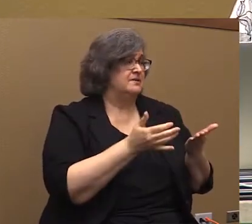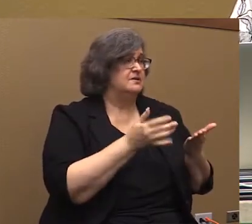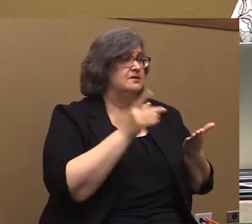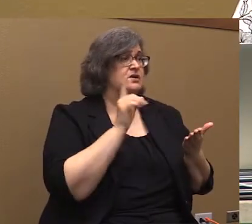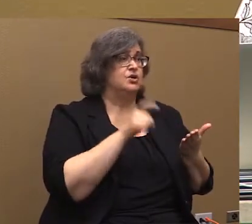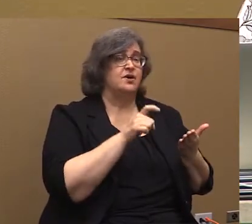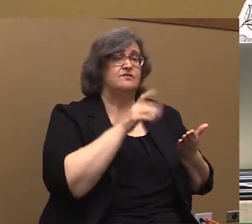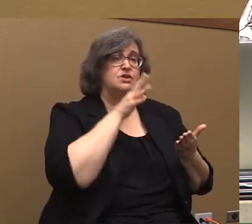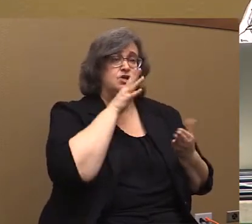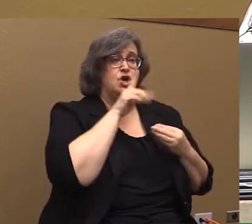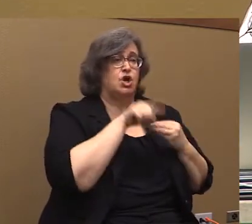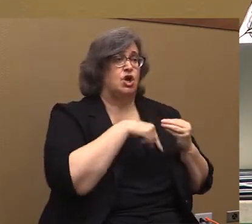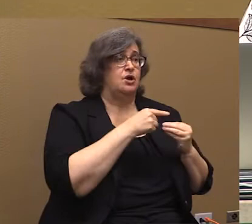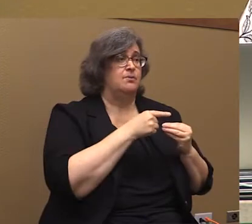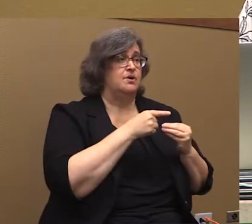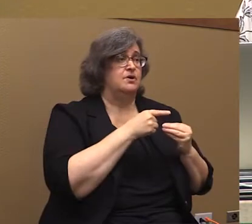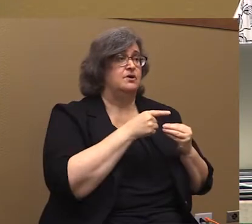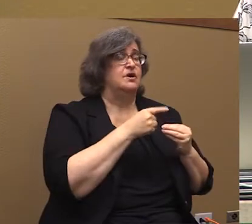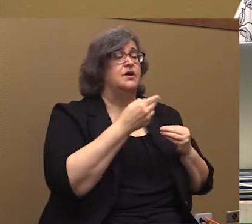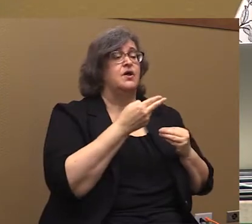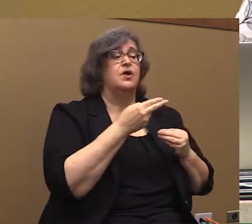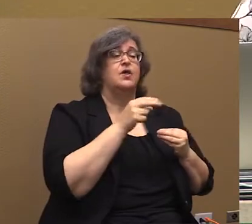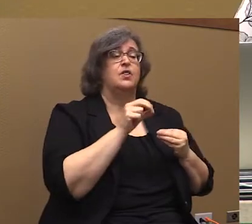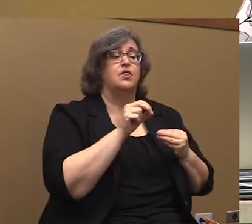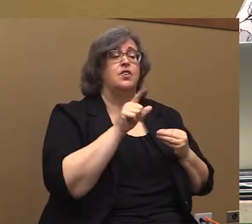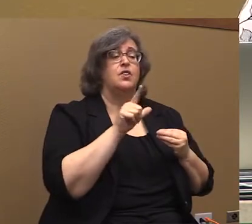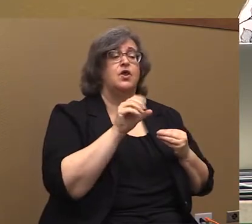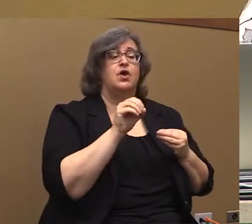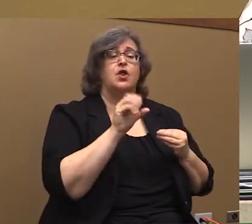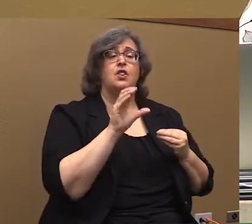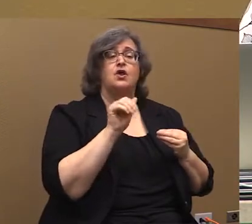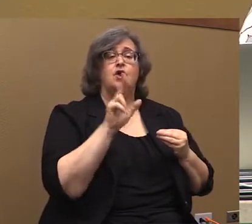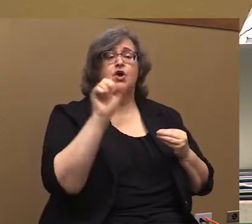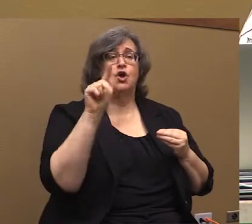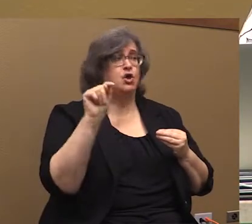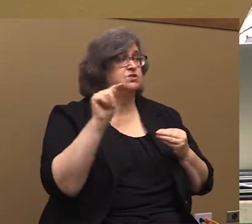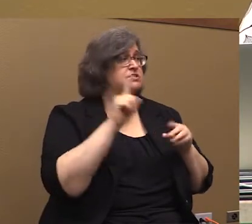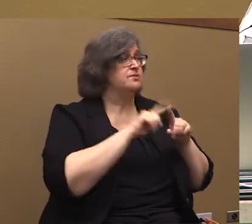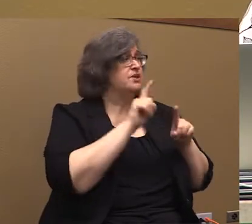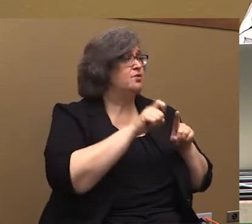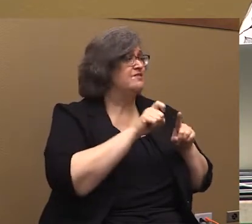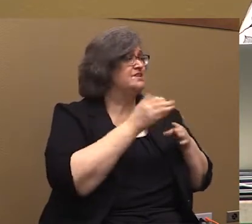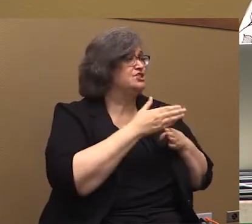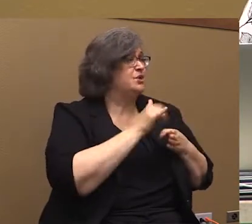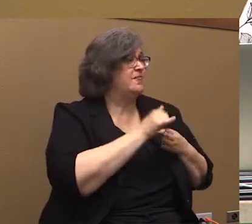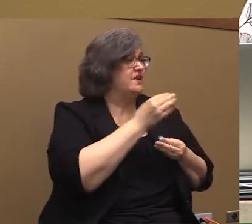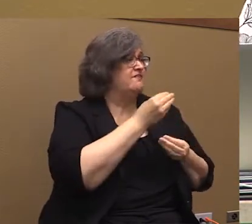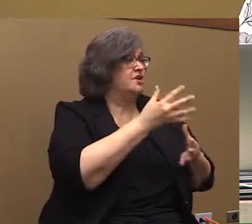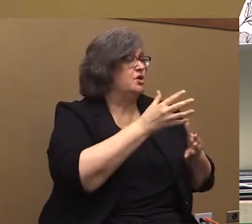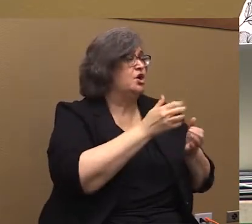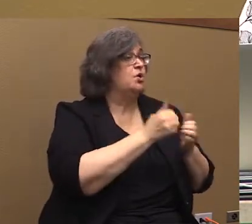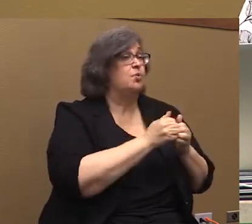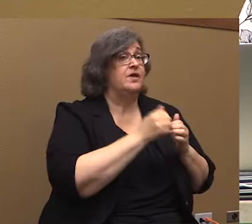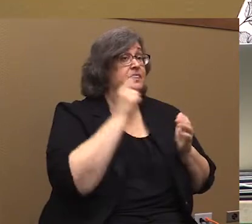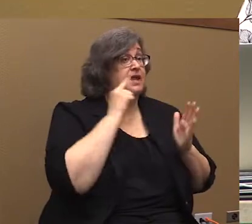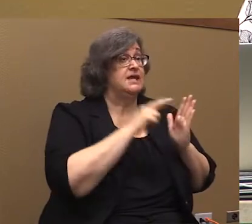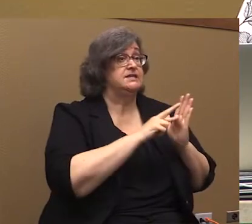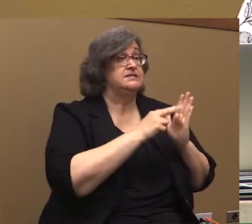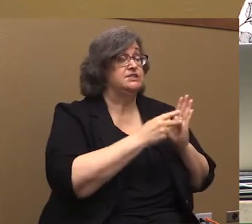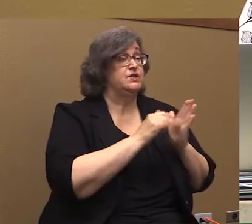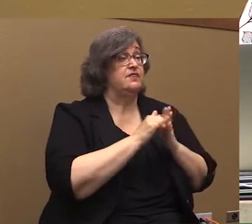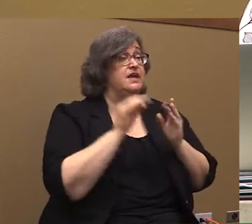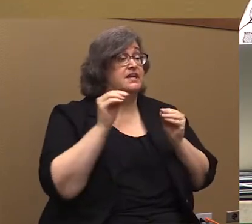It's like, of course you have to talk about that. And you have to talk about the Holocaust and other things, but you have to share